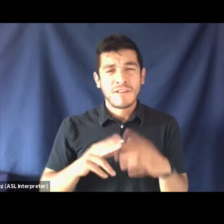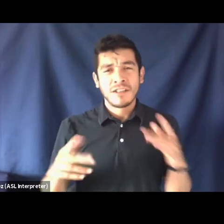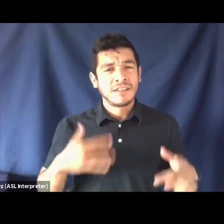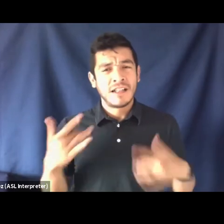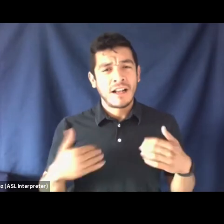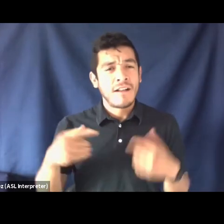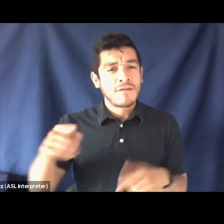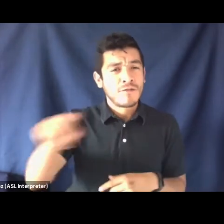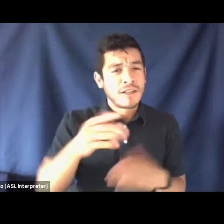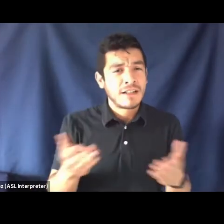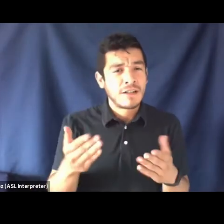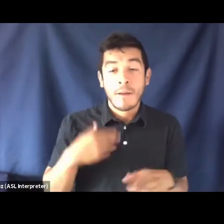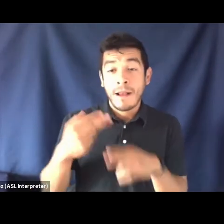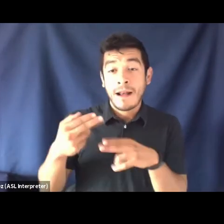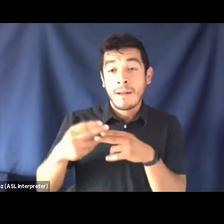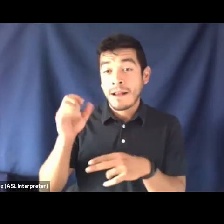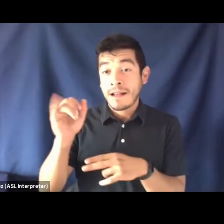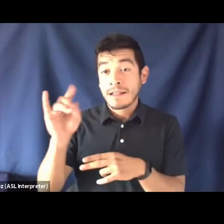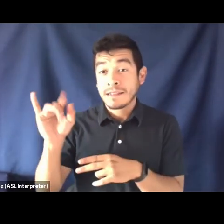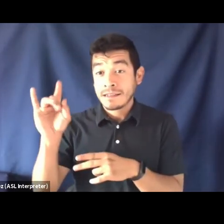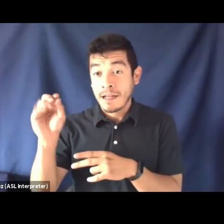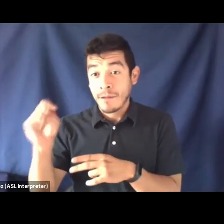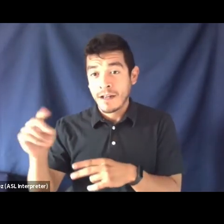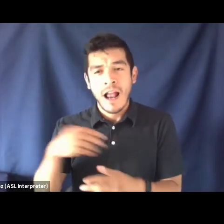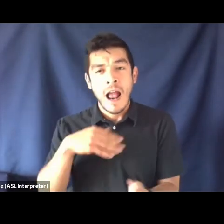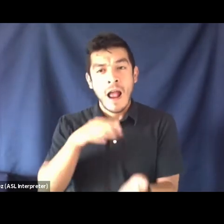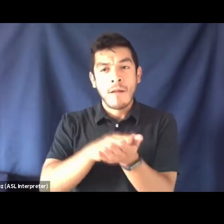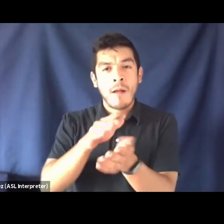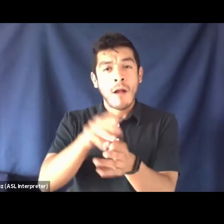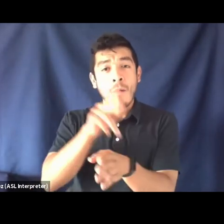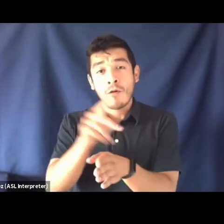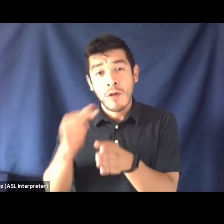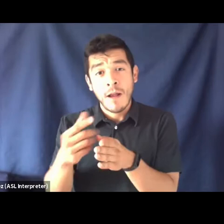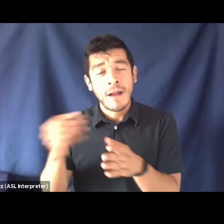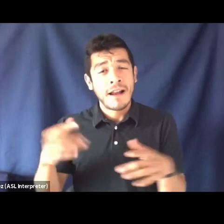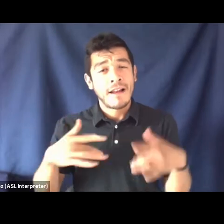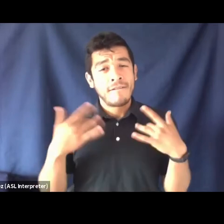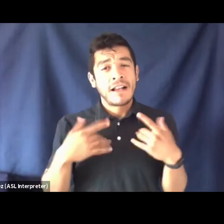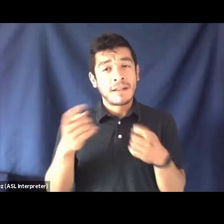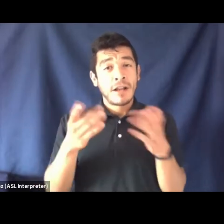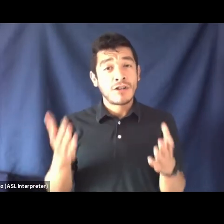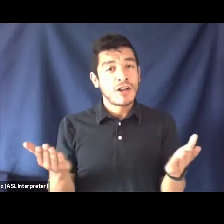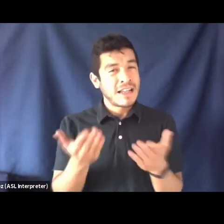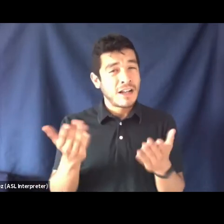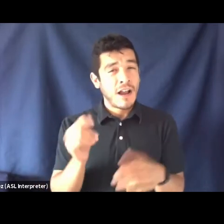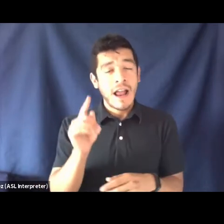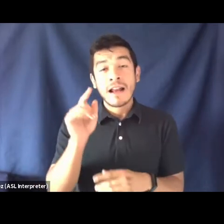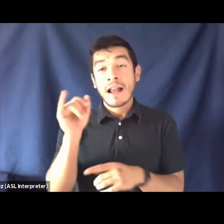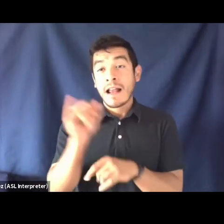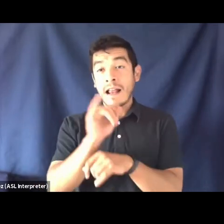name is Cassidy Diamond. I am the Public Programs and Events Manager here at the International Documentary